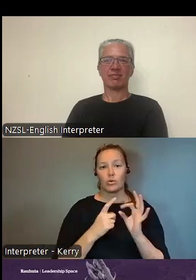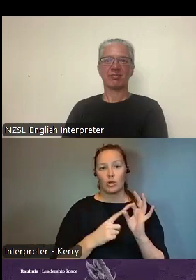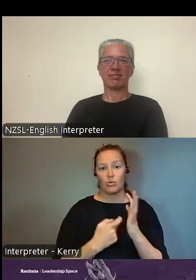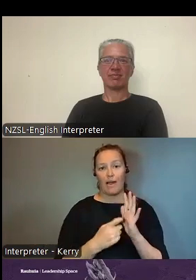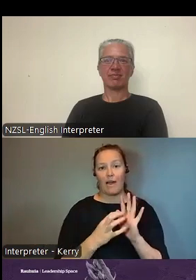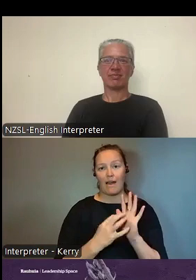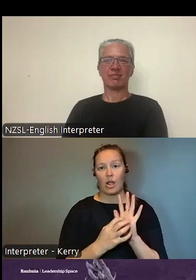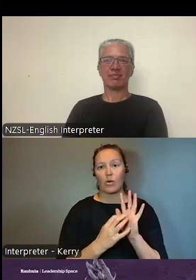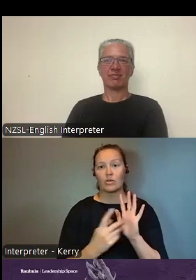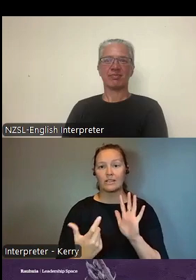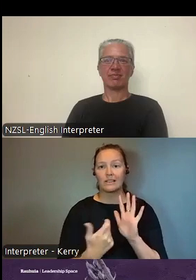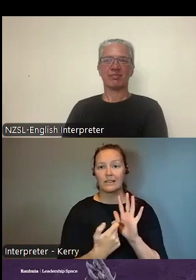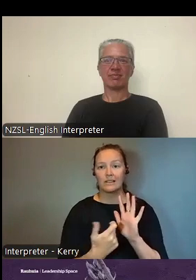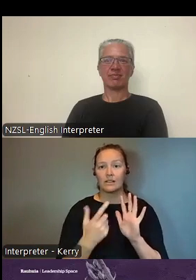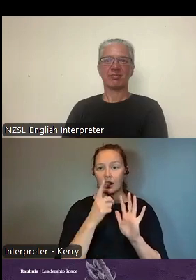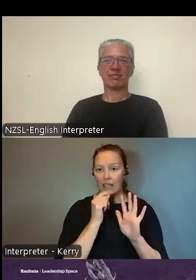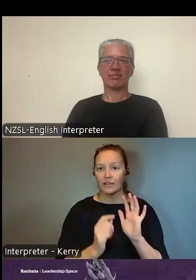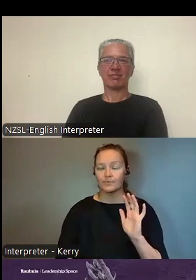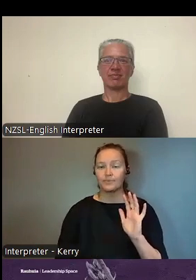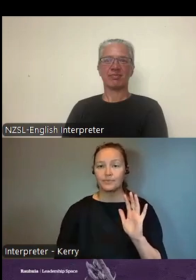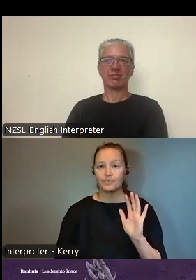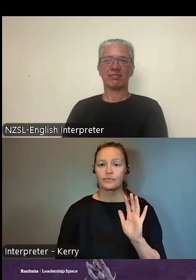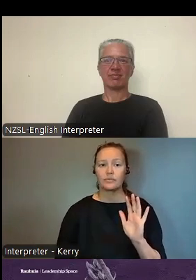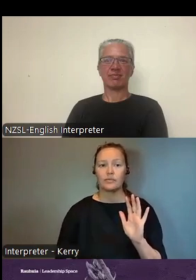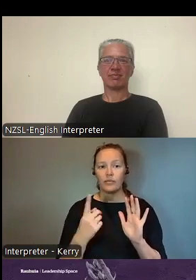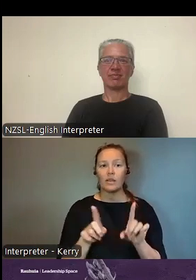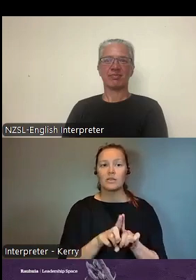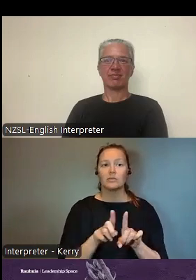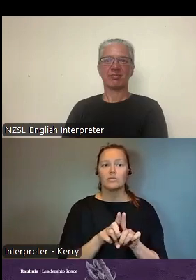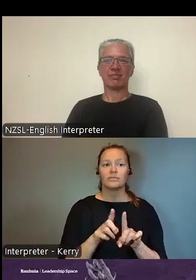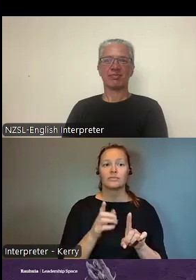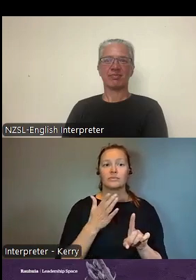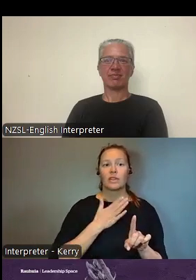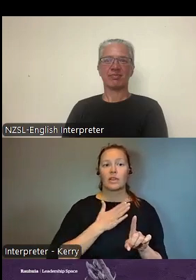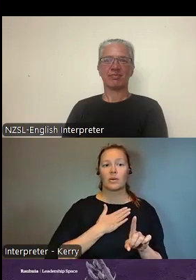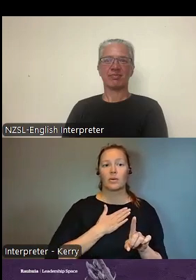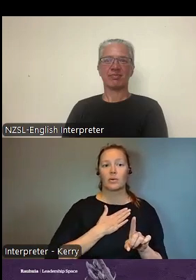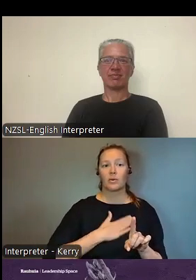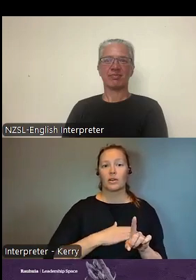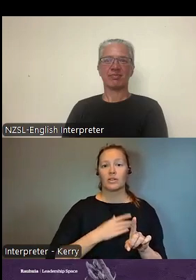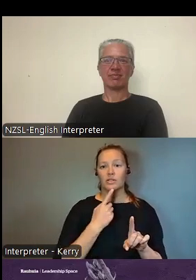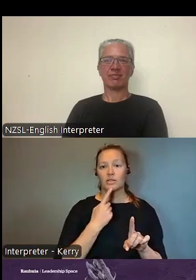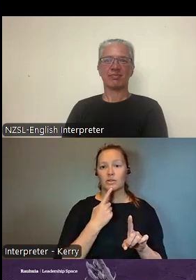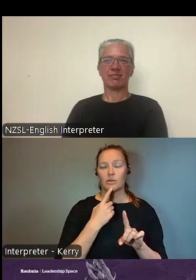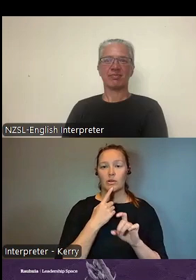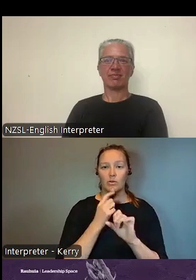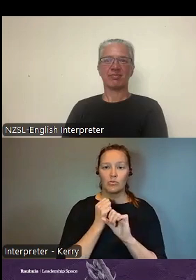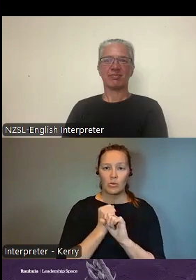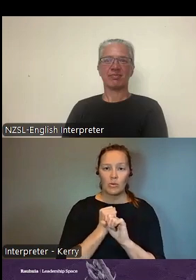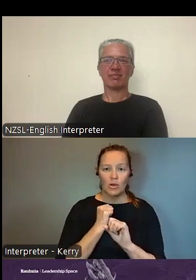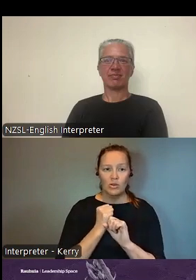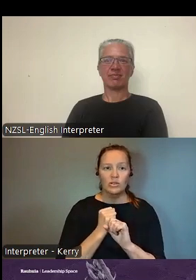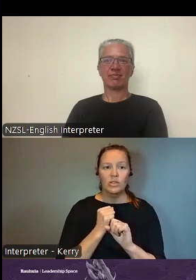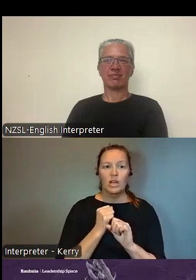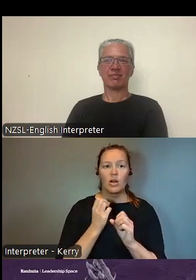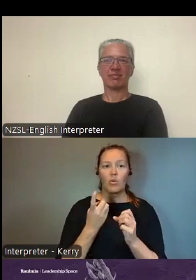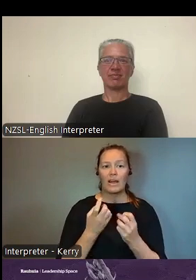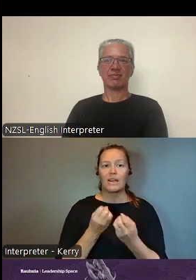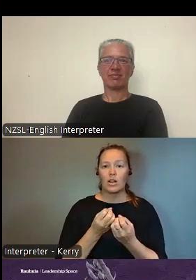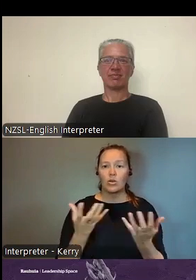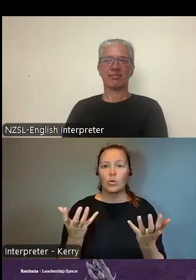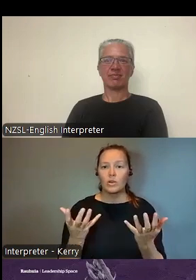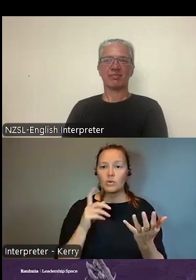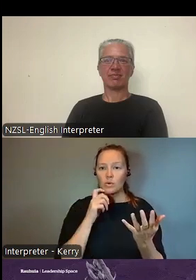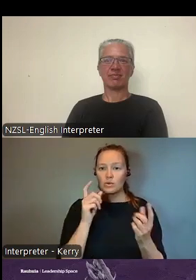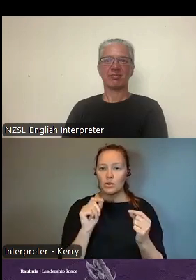see to the right of your screen. But I also just want to put in a plug for a launch that we are doing